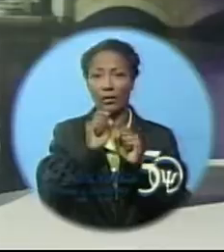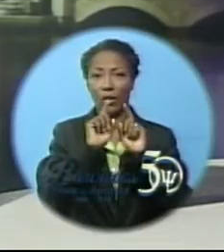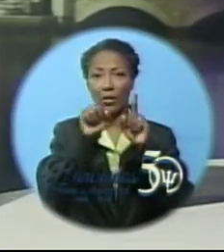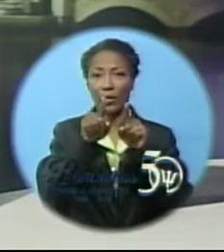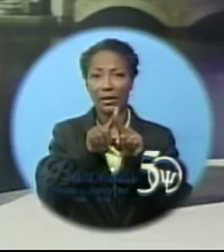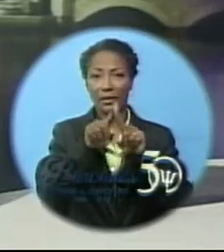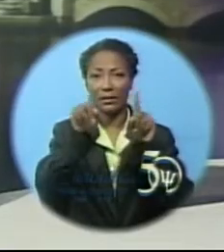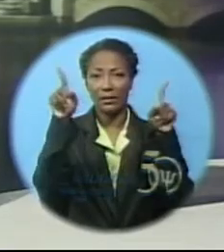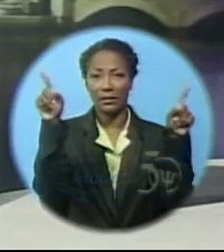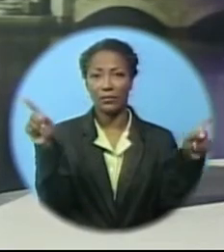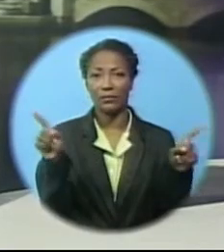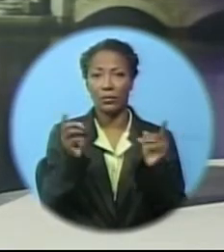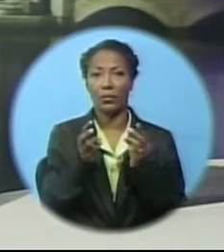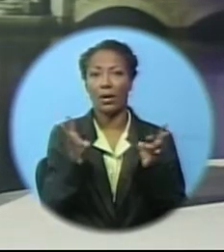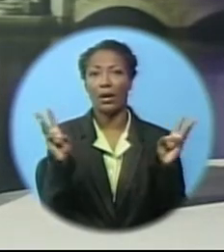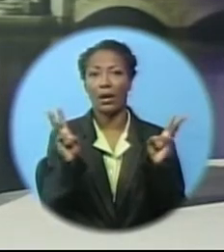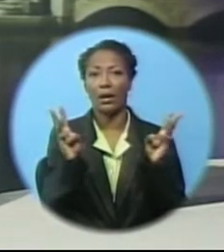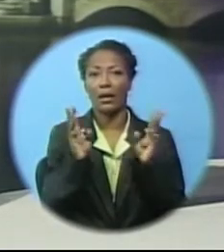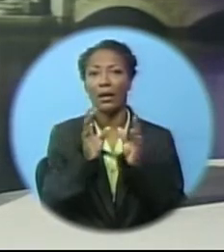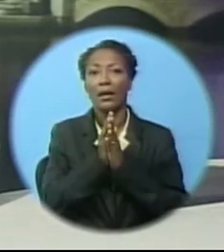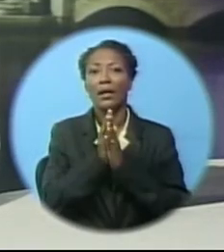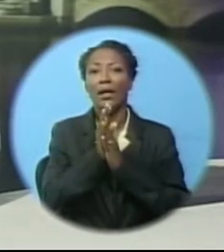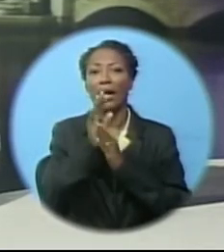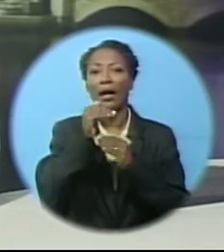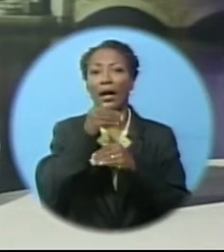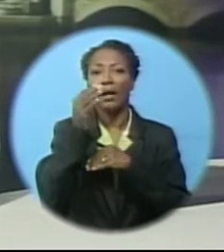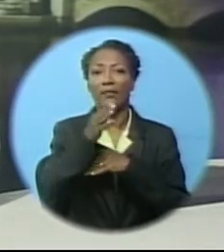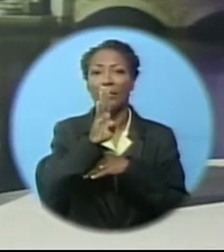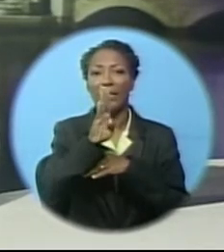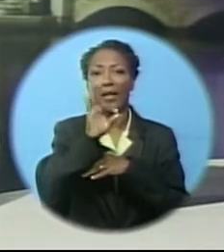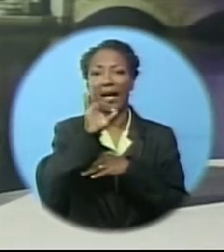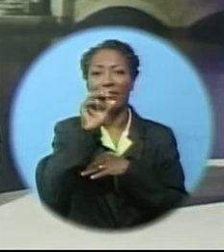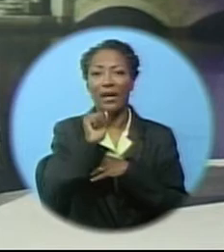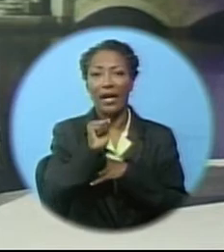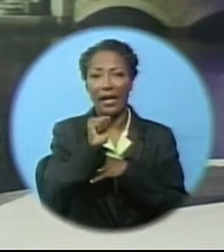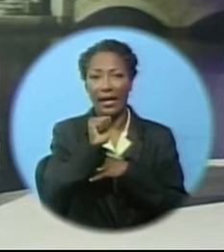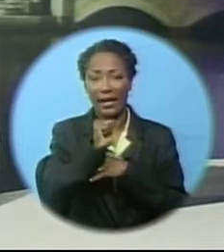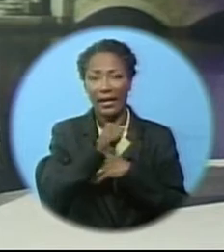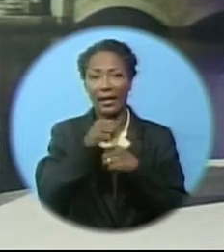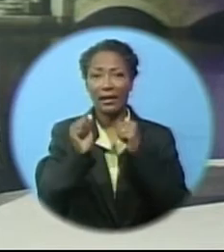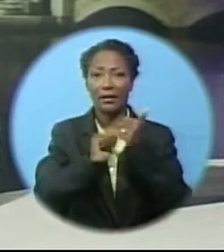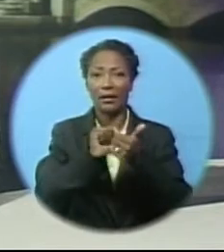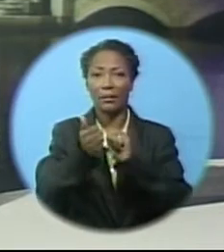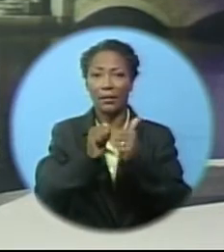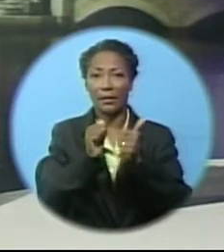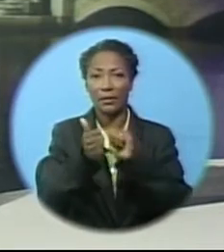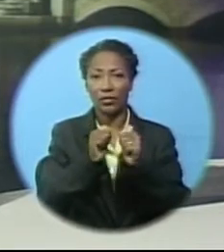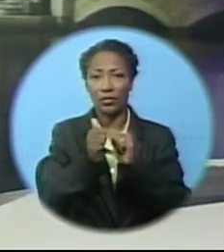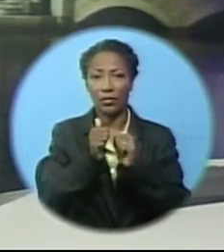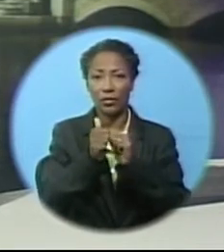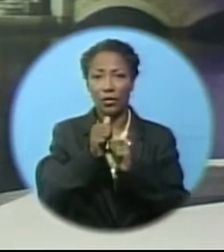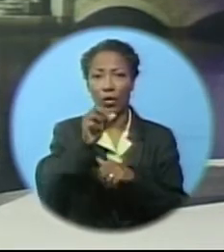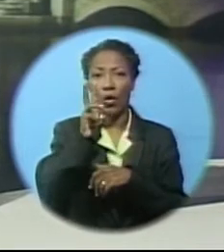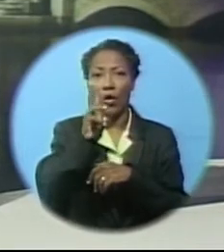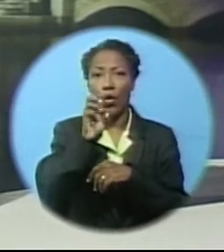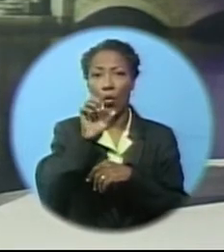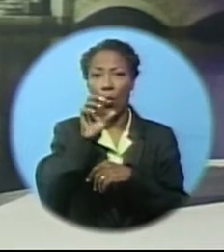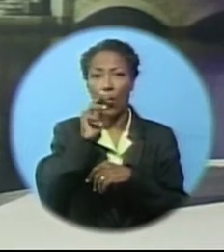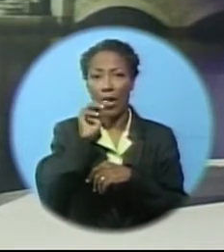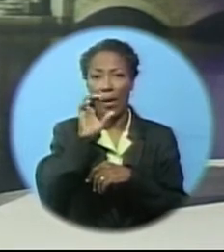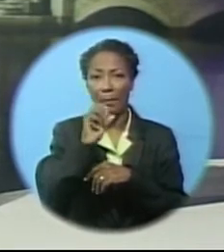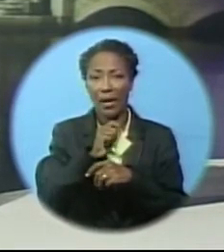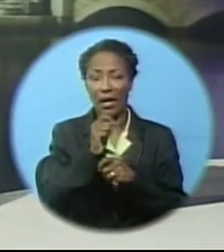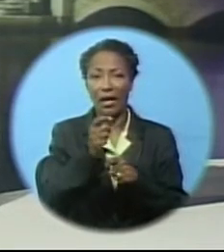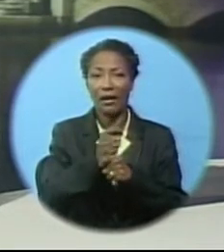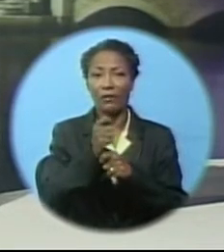Elections after last night's results in the Digicel BFA Premier League. Playing at the Wildy AstroTurf, Weymouth Wales defeated BDF as the defending